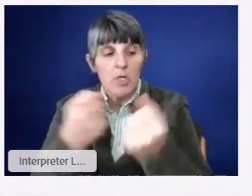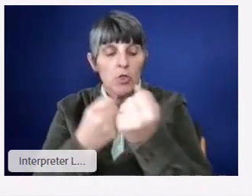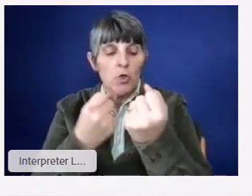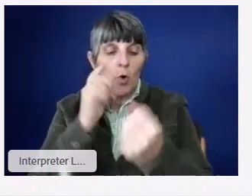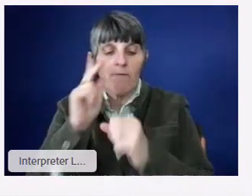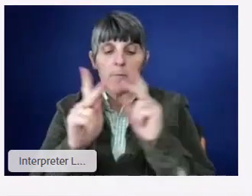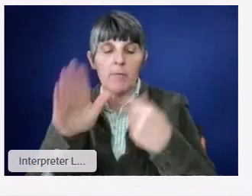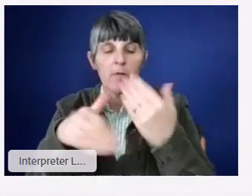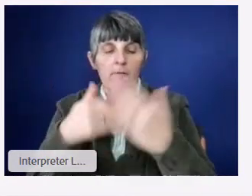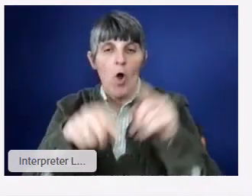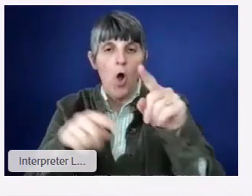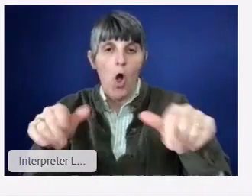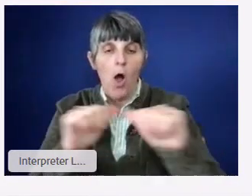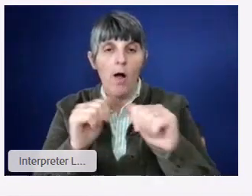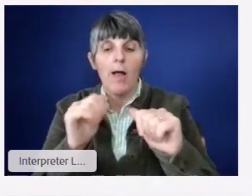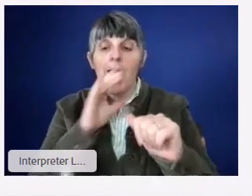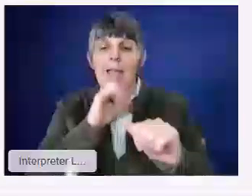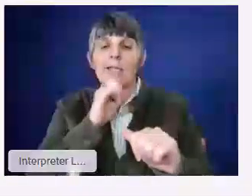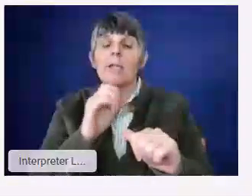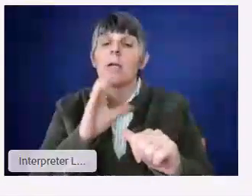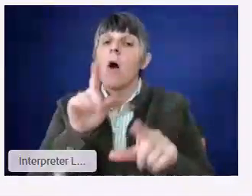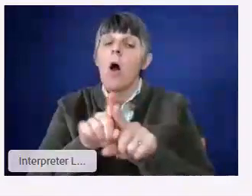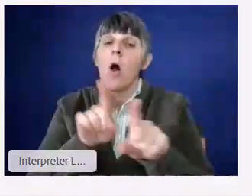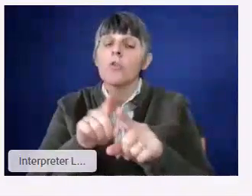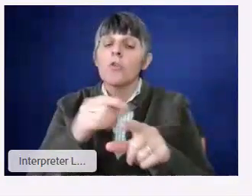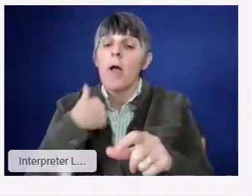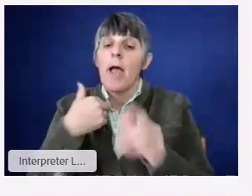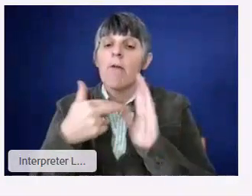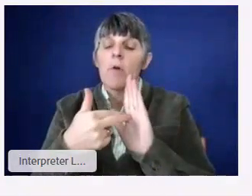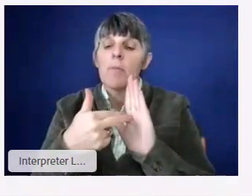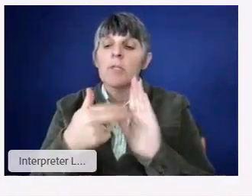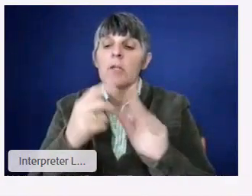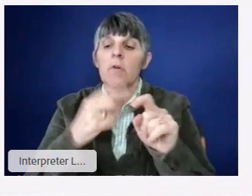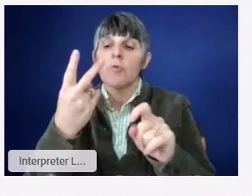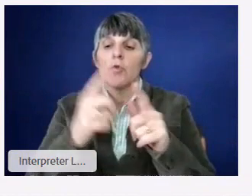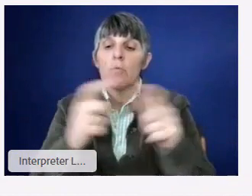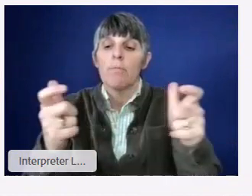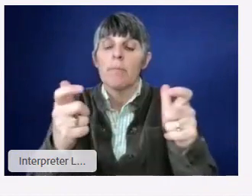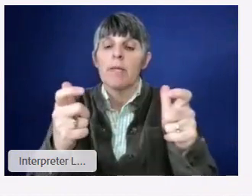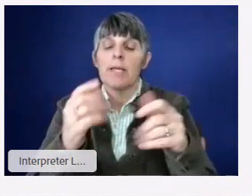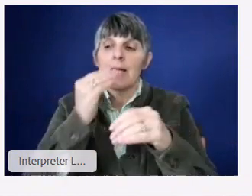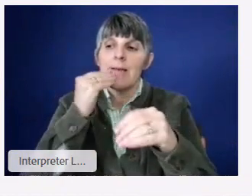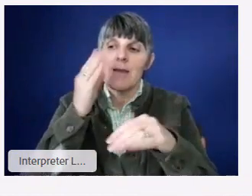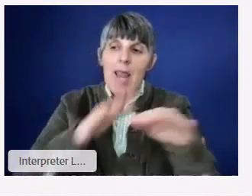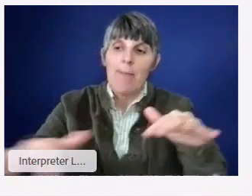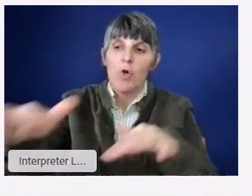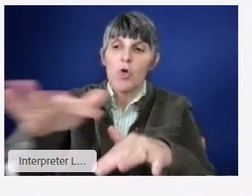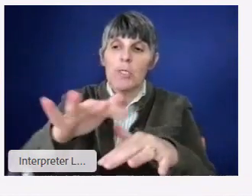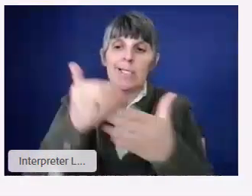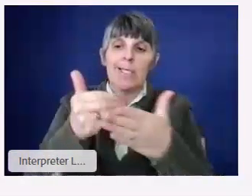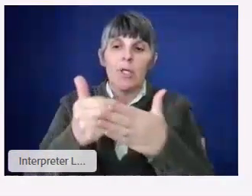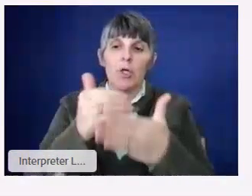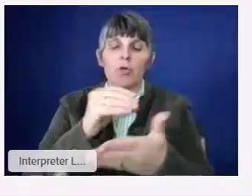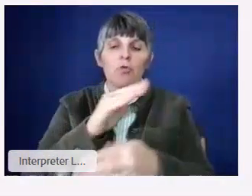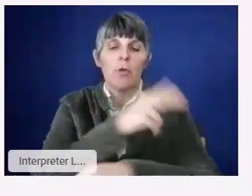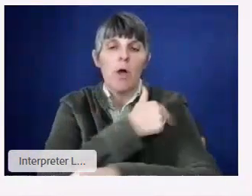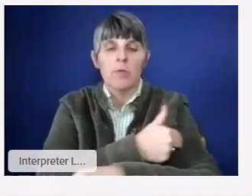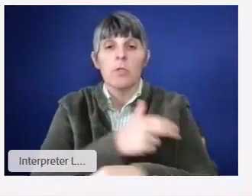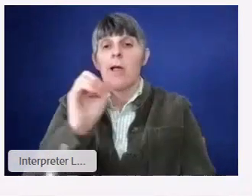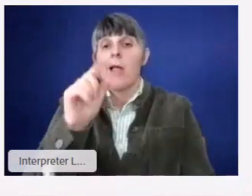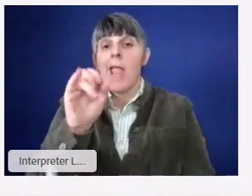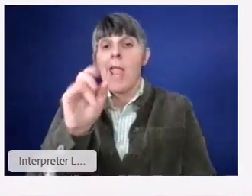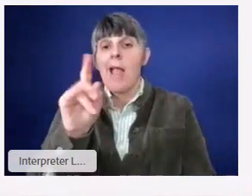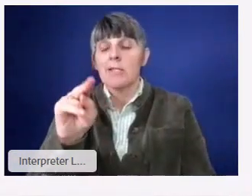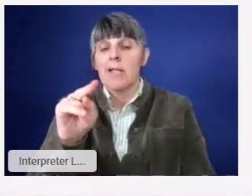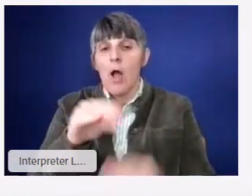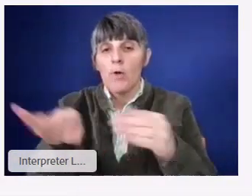ages. Our board also includes representatives from the two major neighborhoods adjacent to the medical campus, the Allentown neighborhood